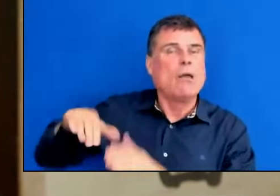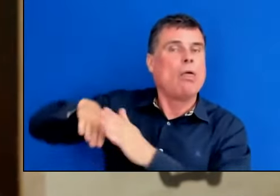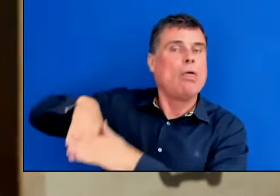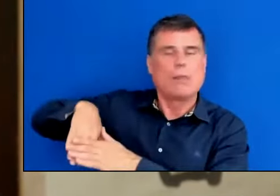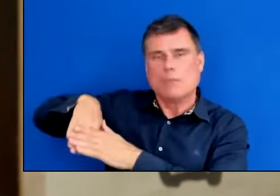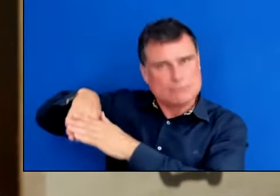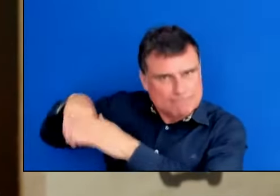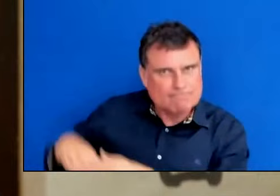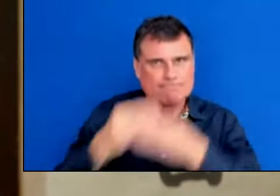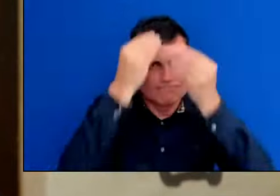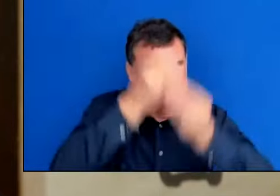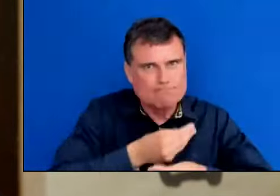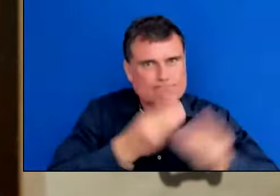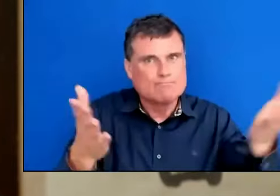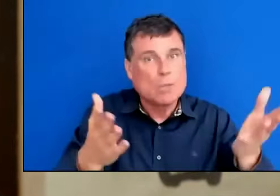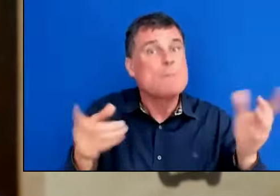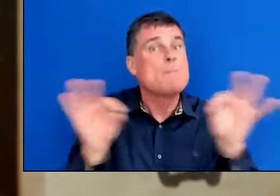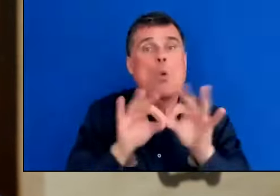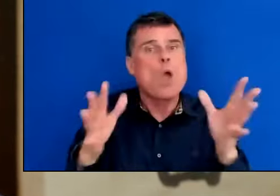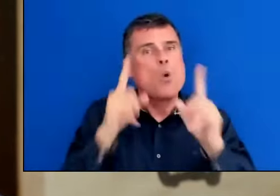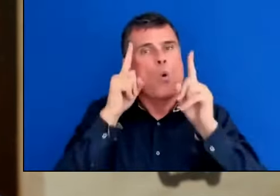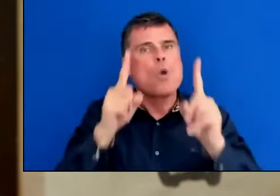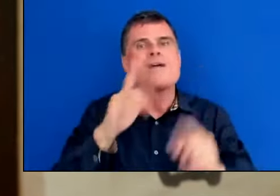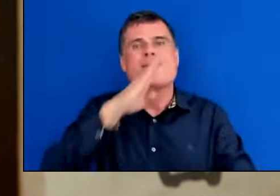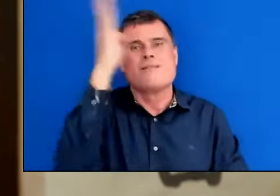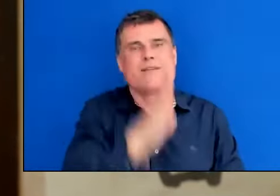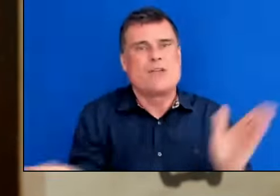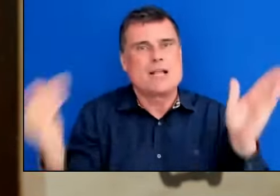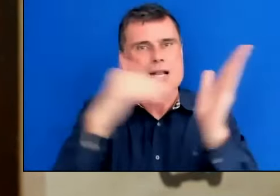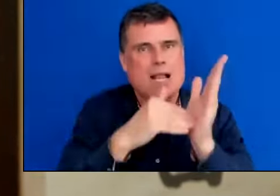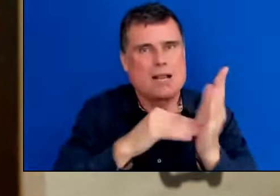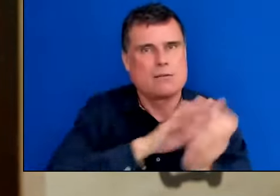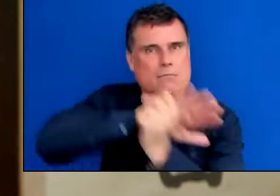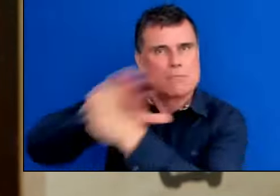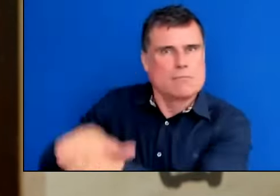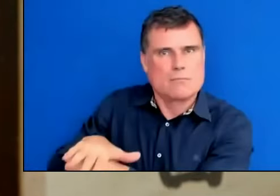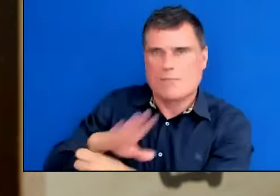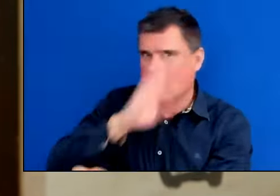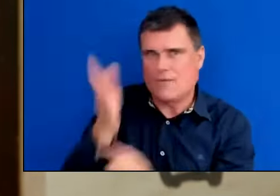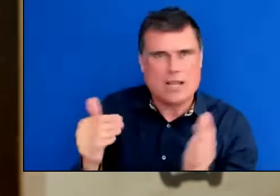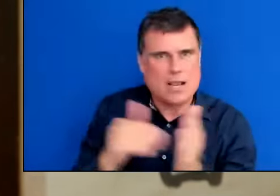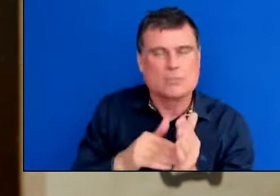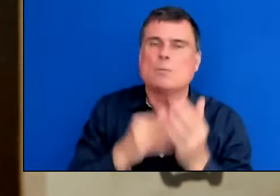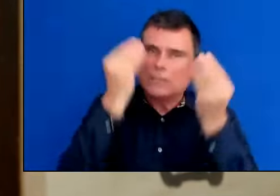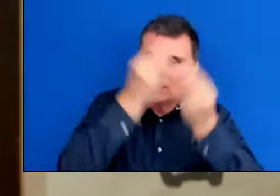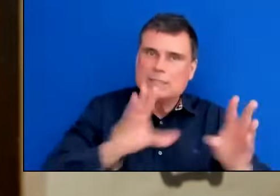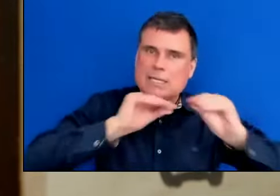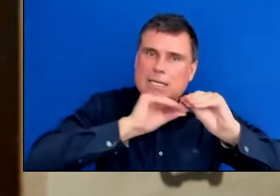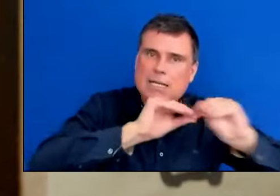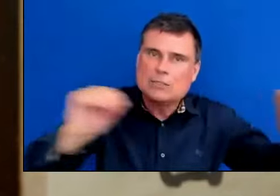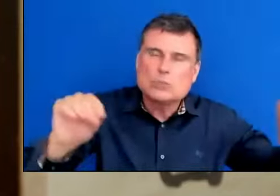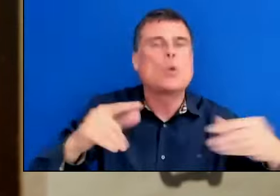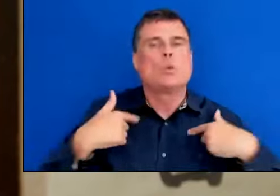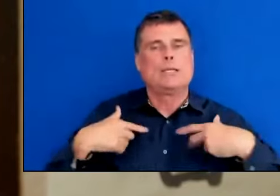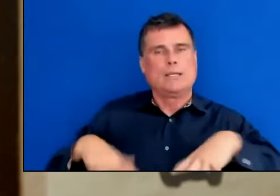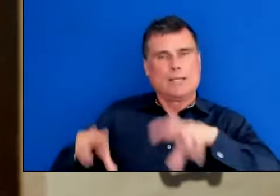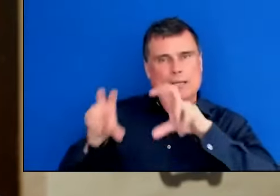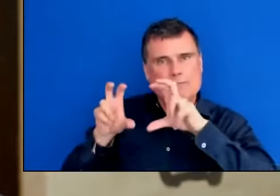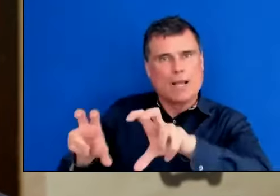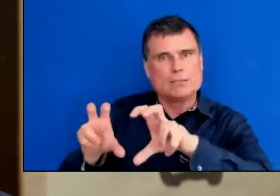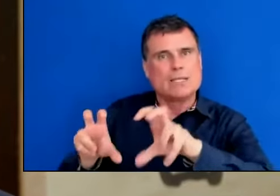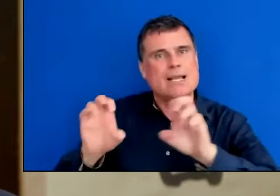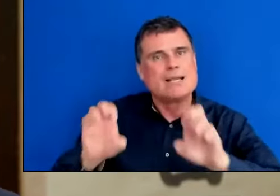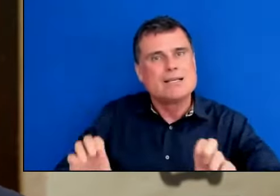the 1960s. If we are going to never go back, we have to remember where we come from. And that means investing